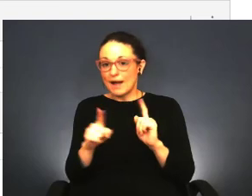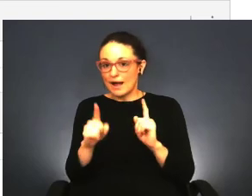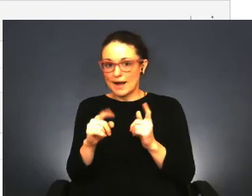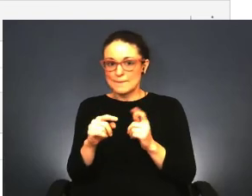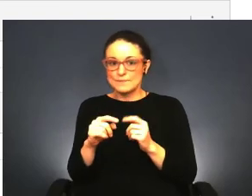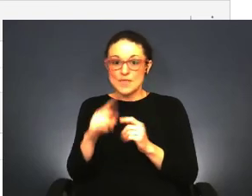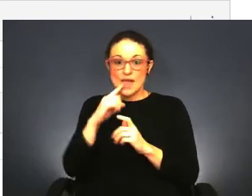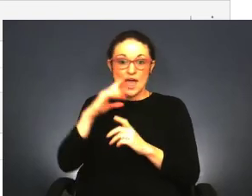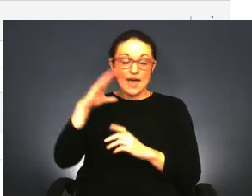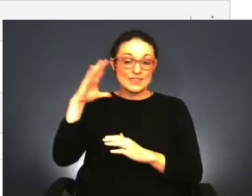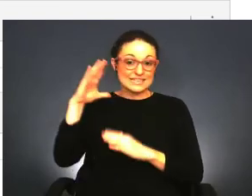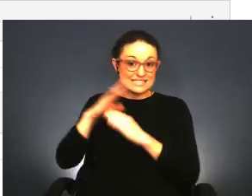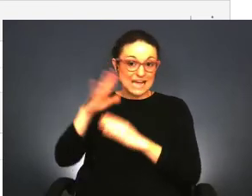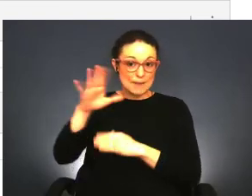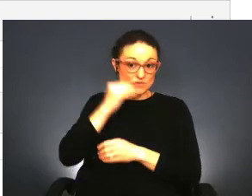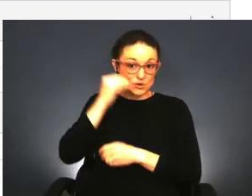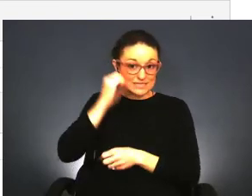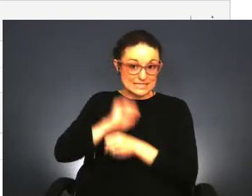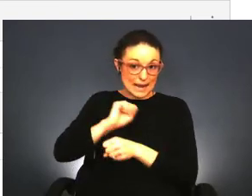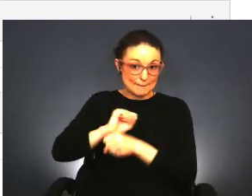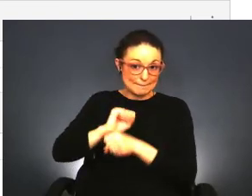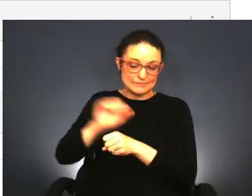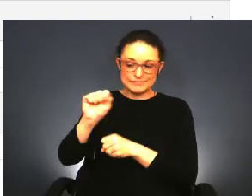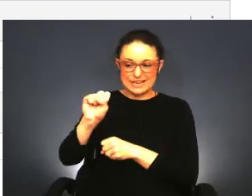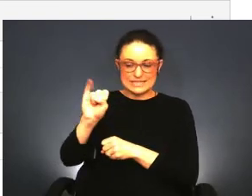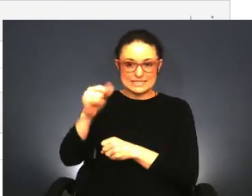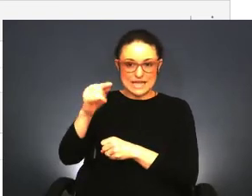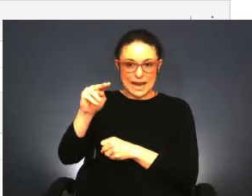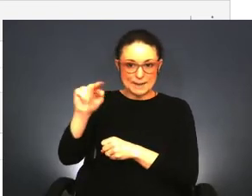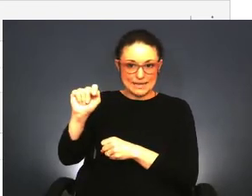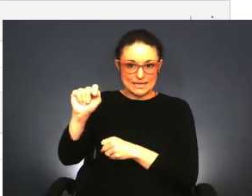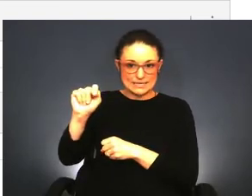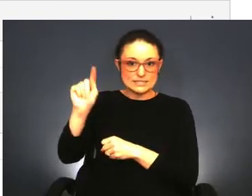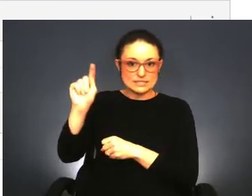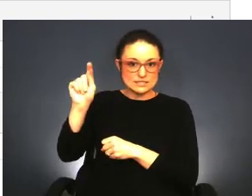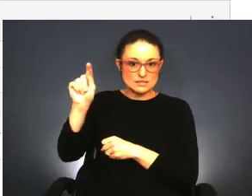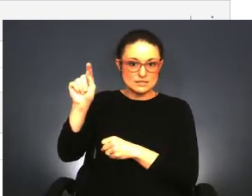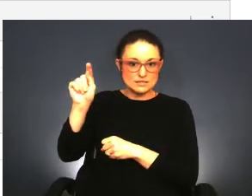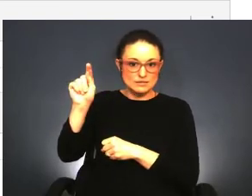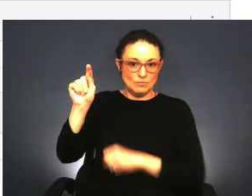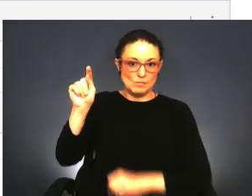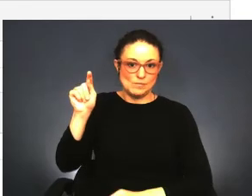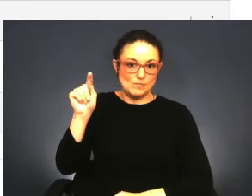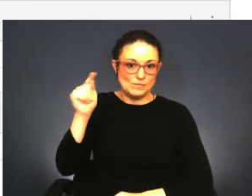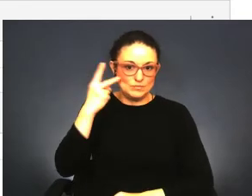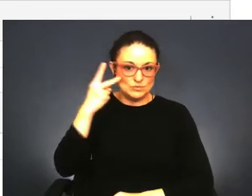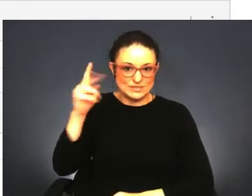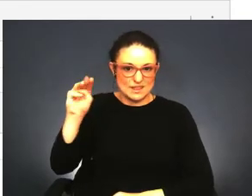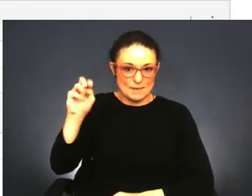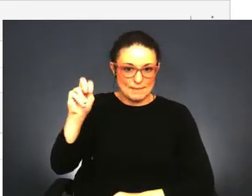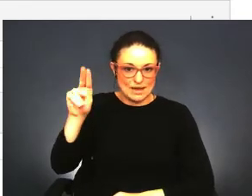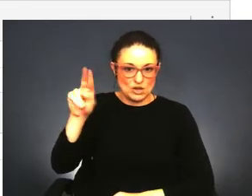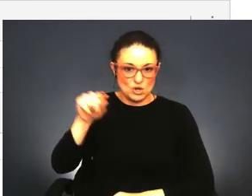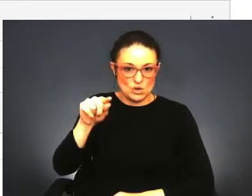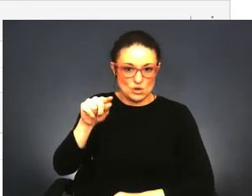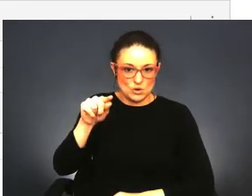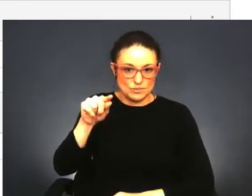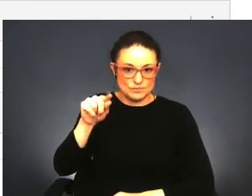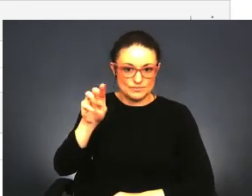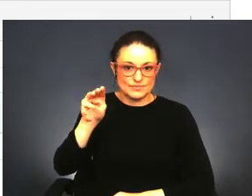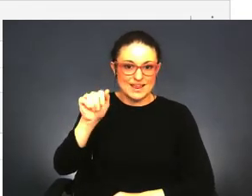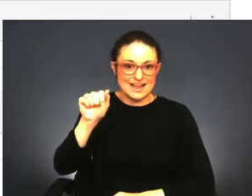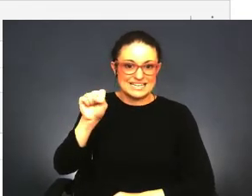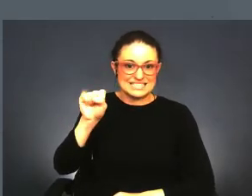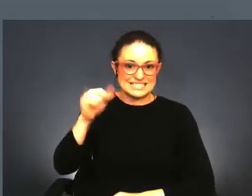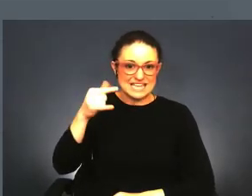top of the assignments index page is this little set of menus. And you go to assignment